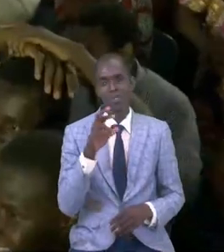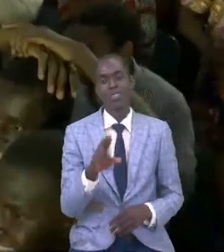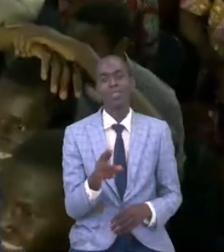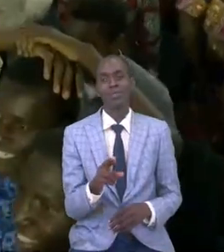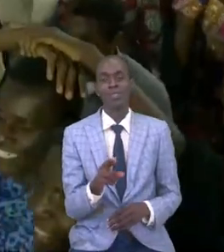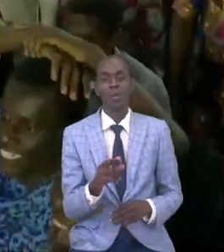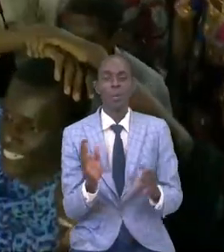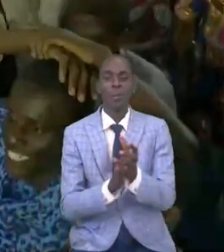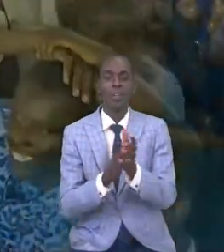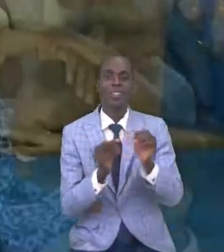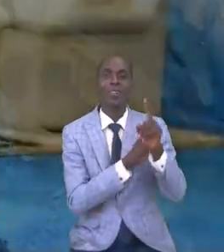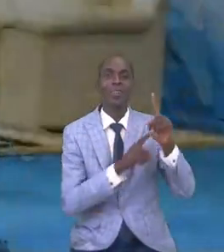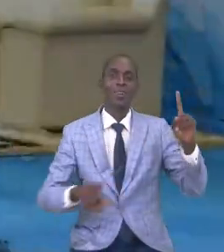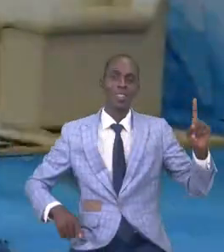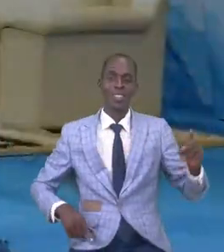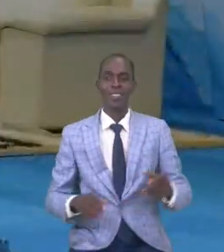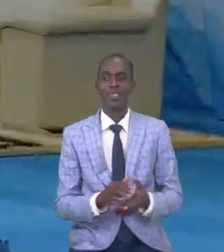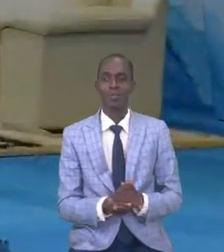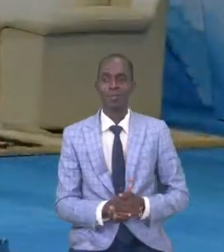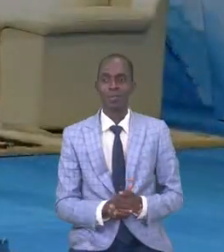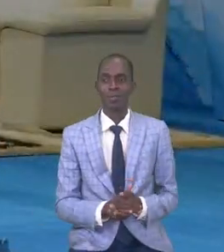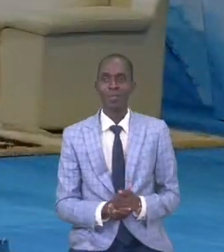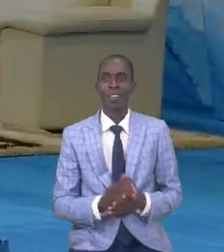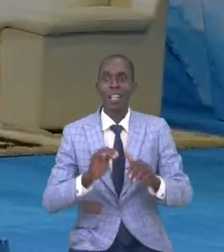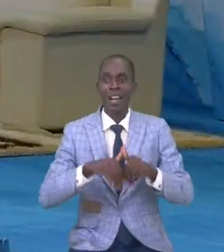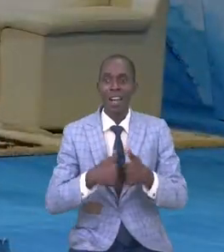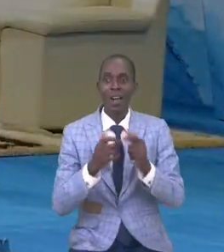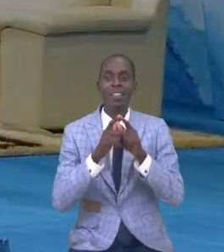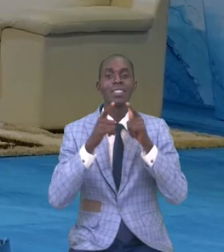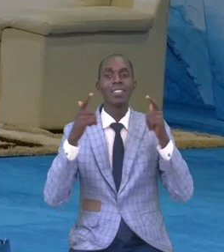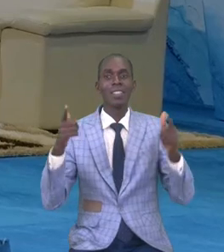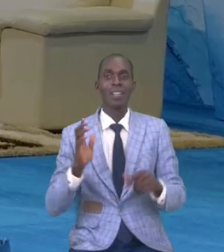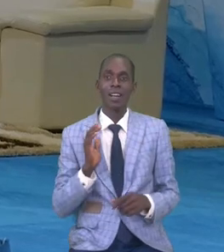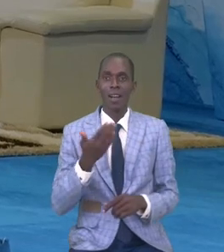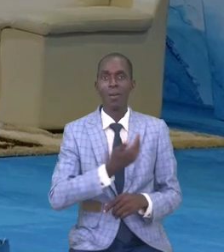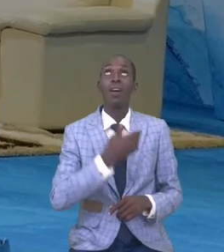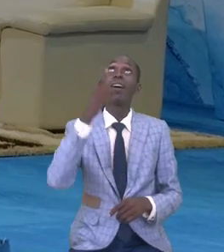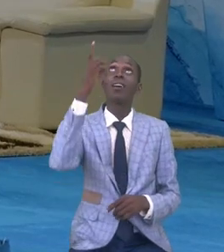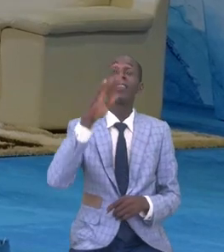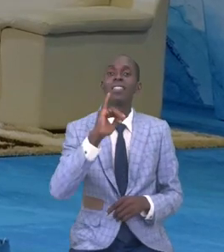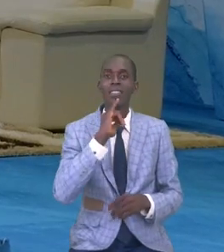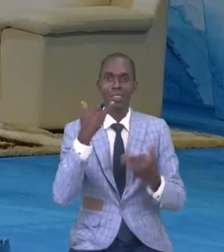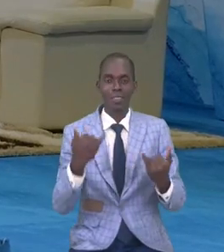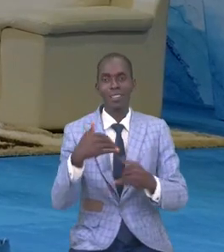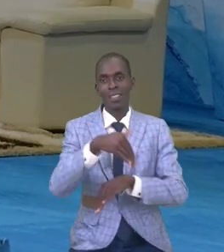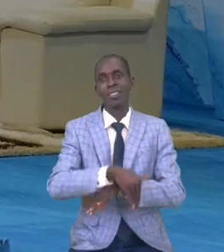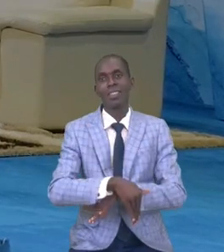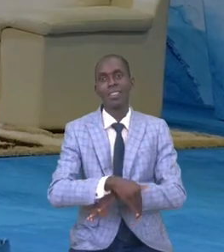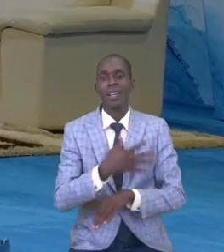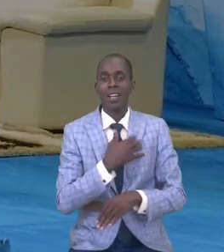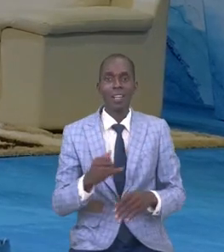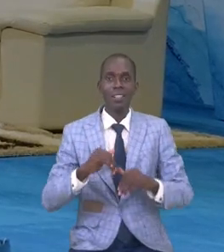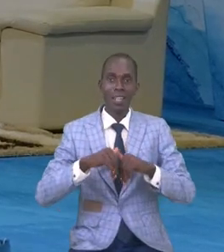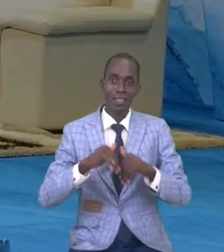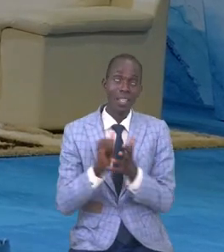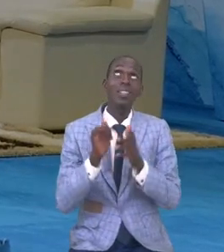Praise the Lord. How great our God is tonight. And that great